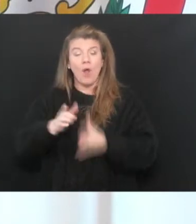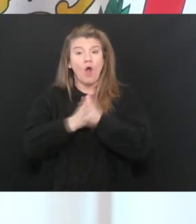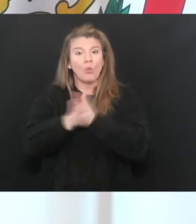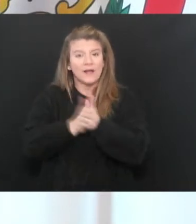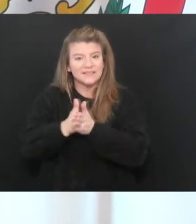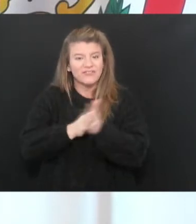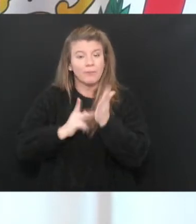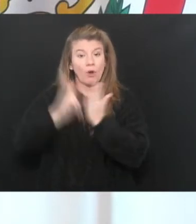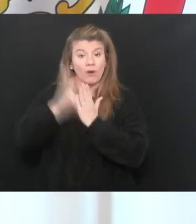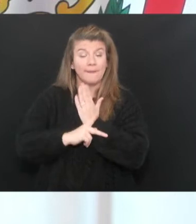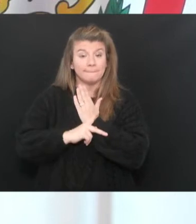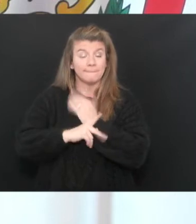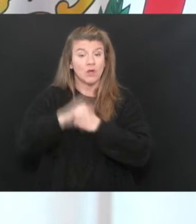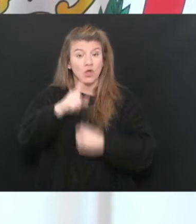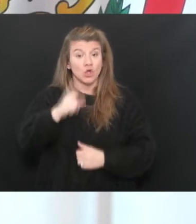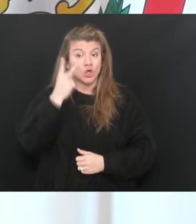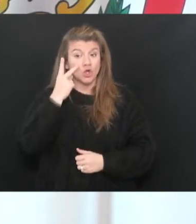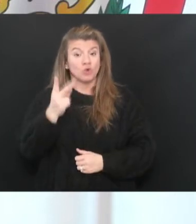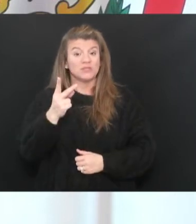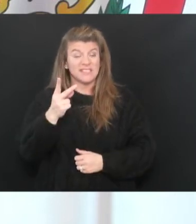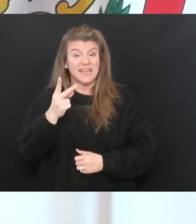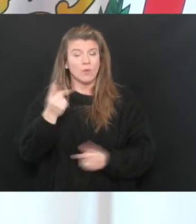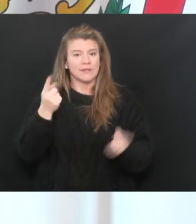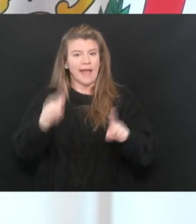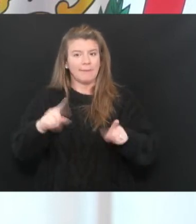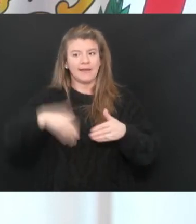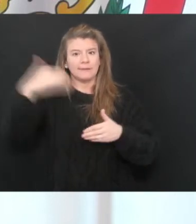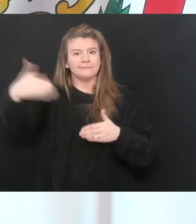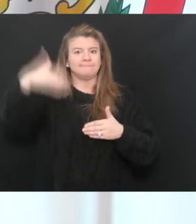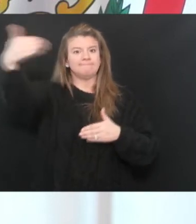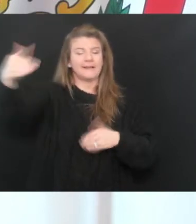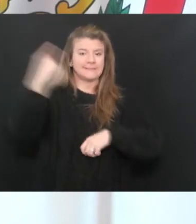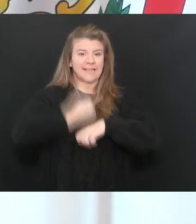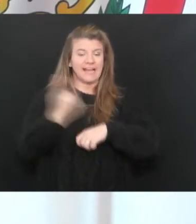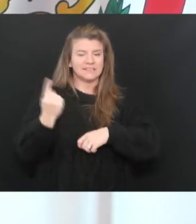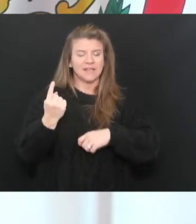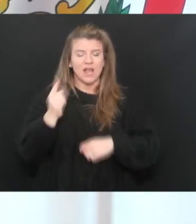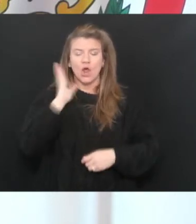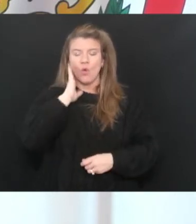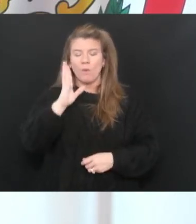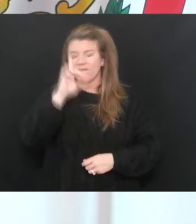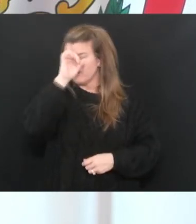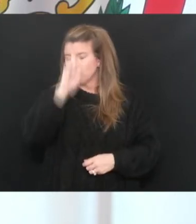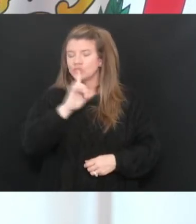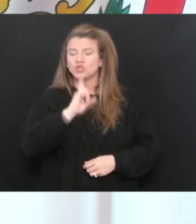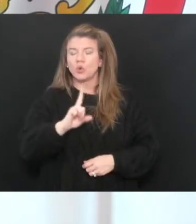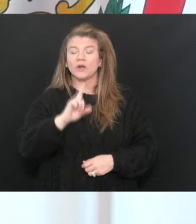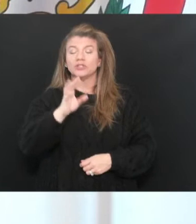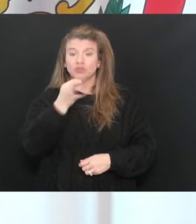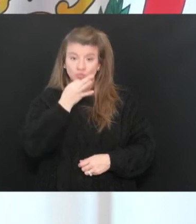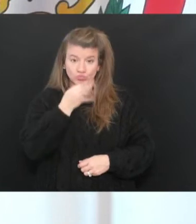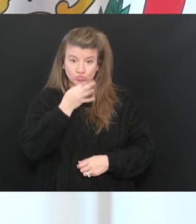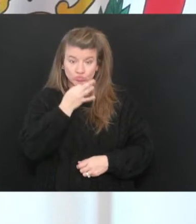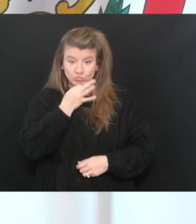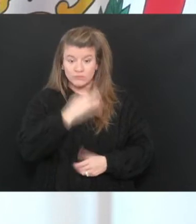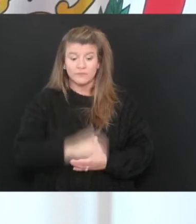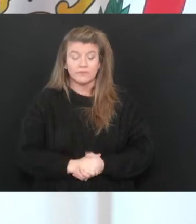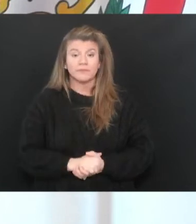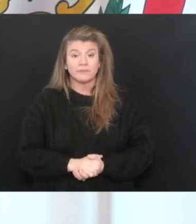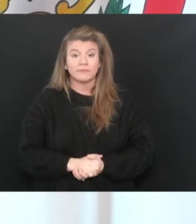program. You'll see the rollout in the days ahead, and it will be absolutely very, very, very soon.